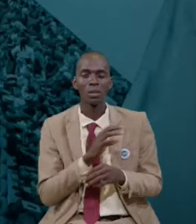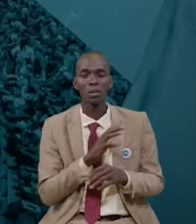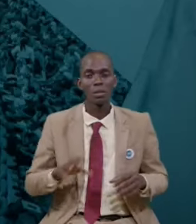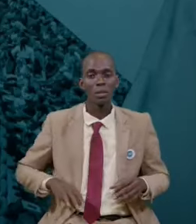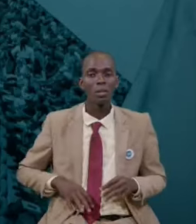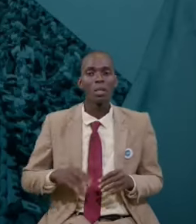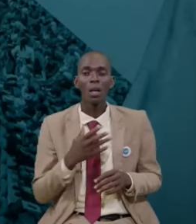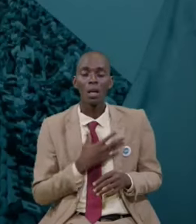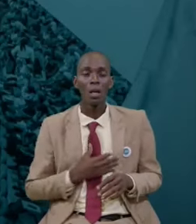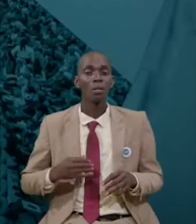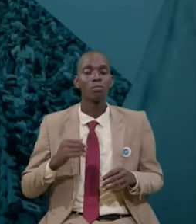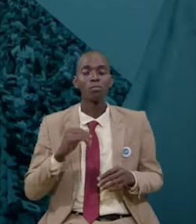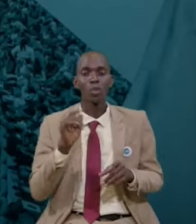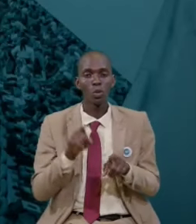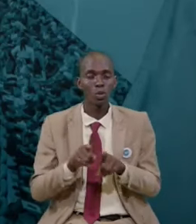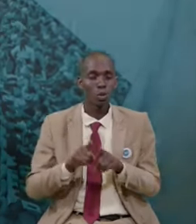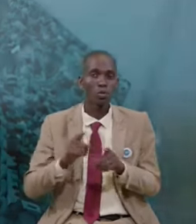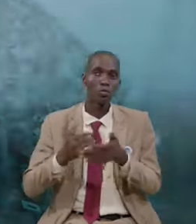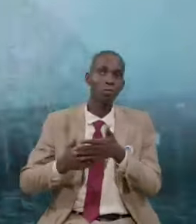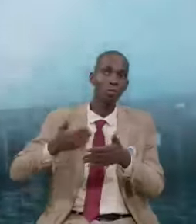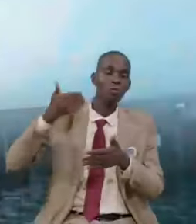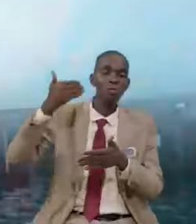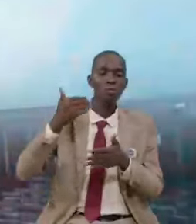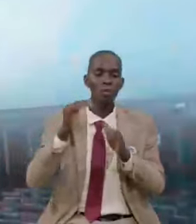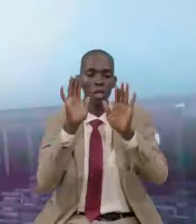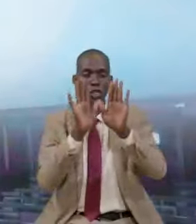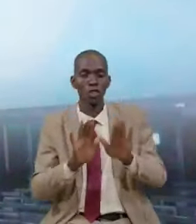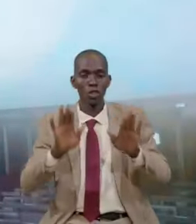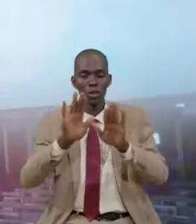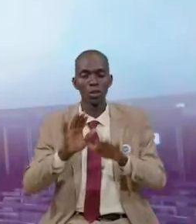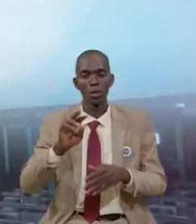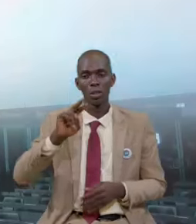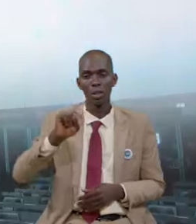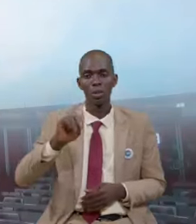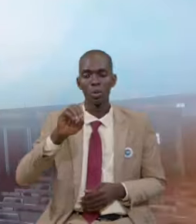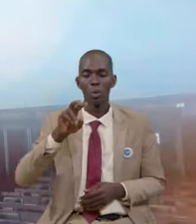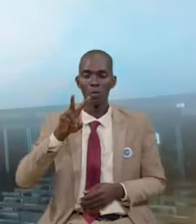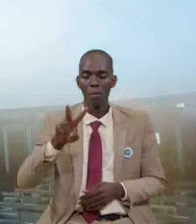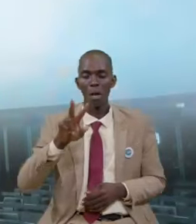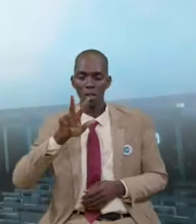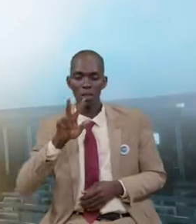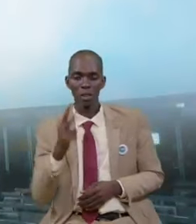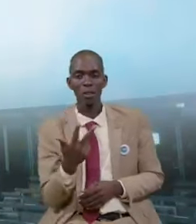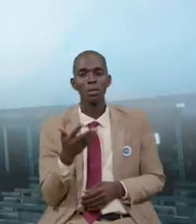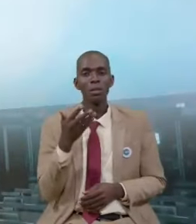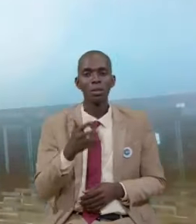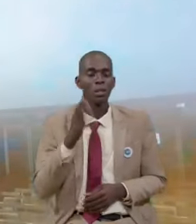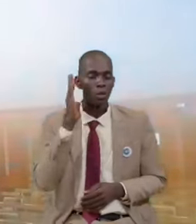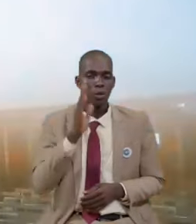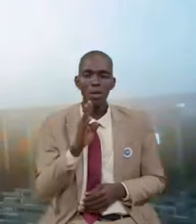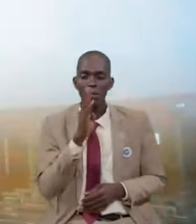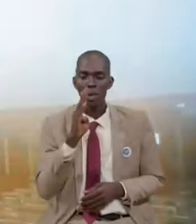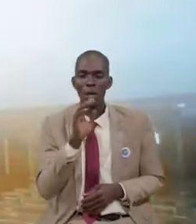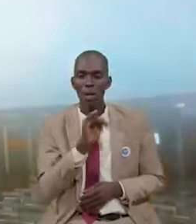Believers Banquet on Sunday, 3rd of November, for all